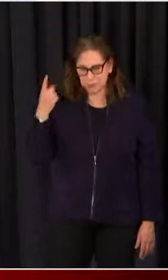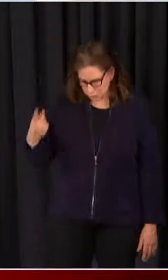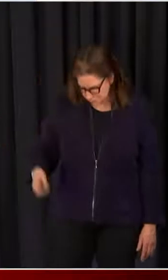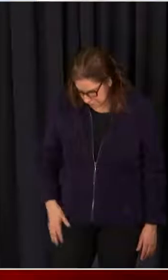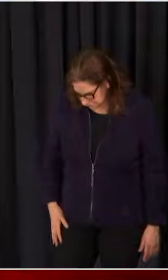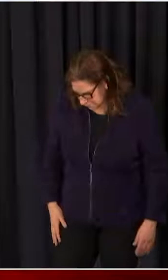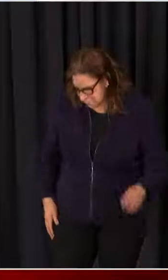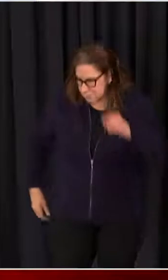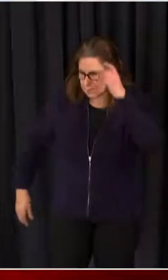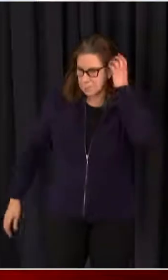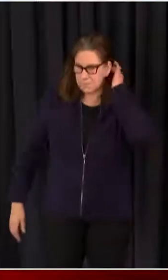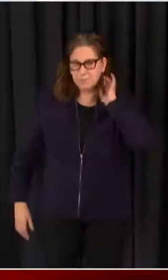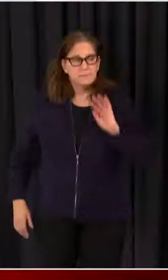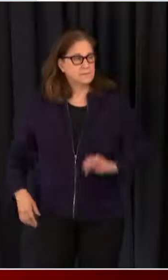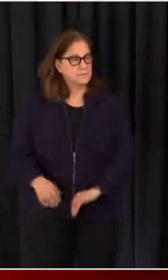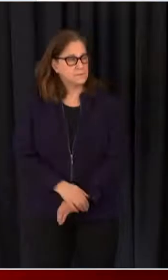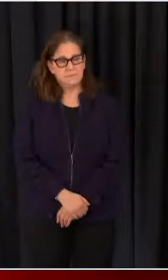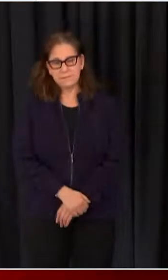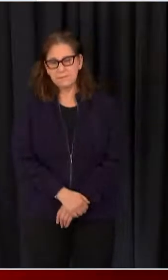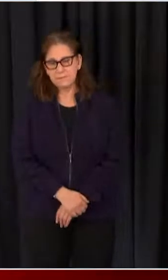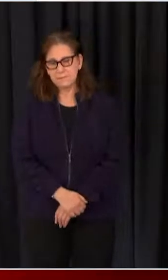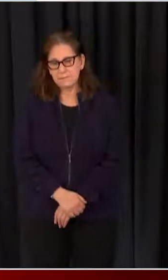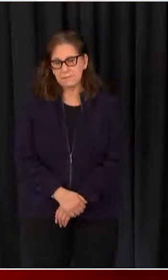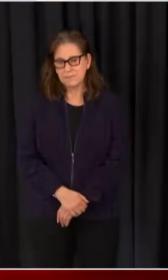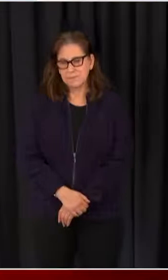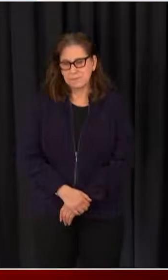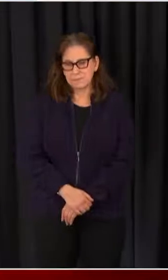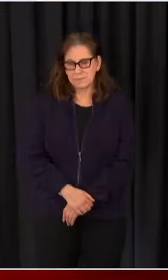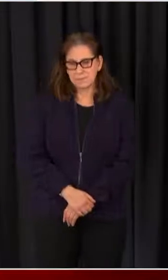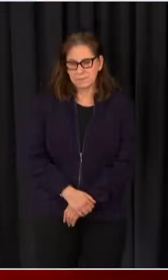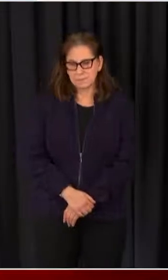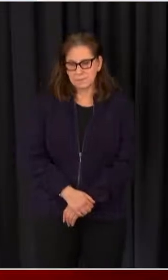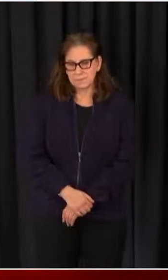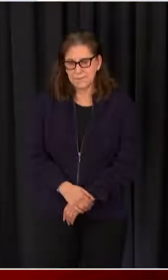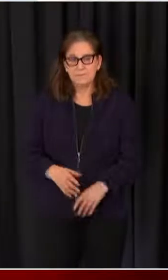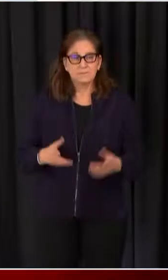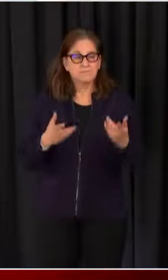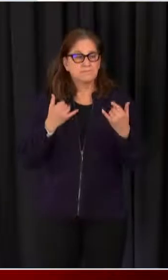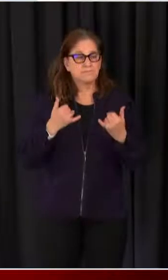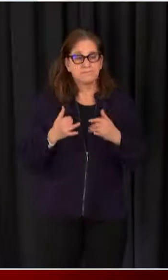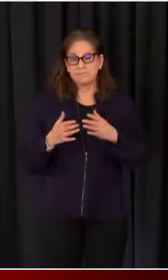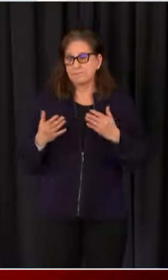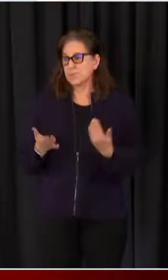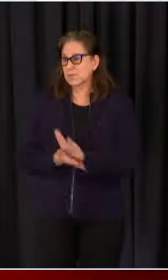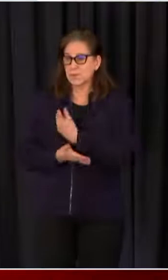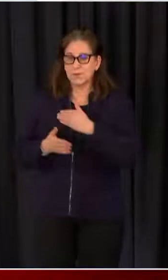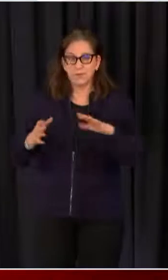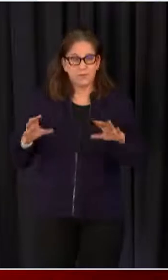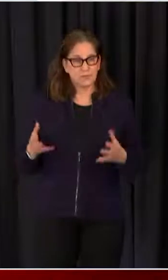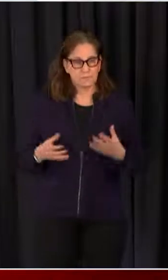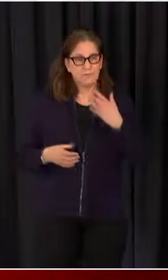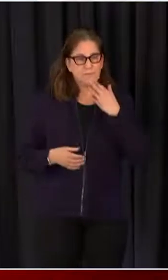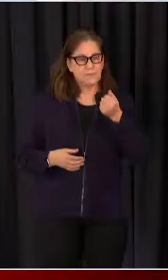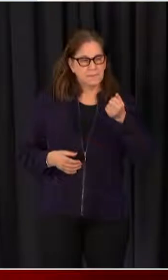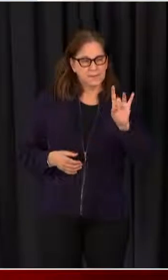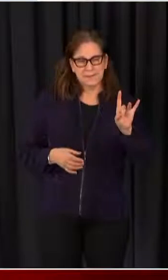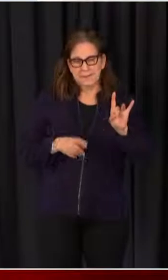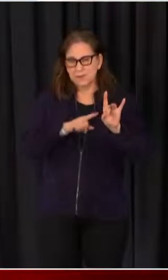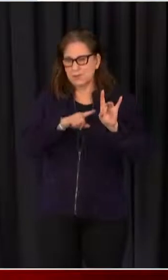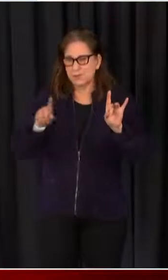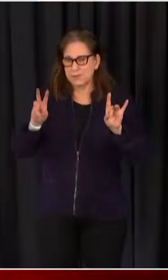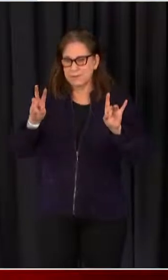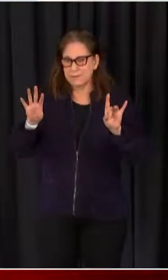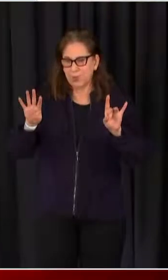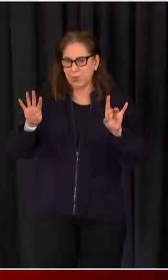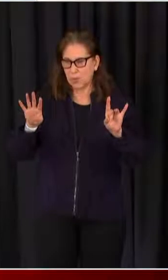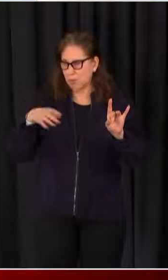public, okay? And it's higher than individuals in groups 18 to 64 with a qualifying medical condition. The second part to that